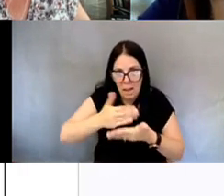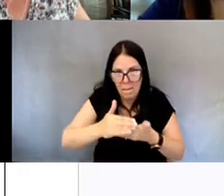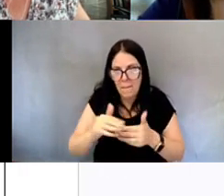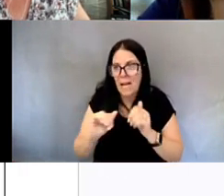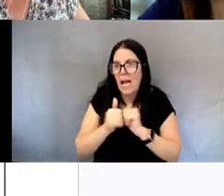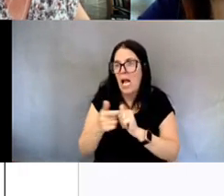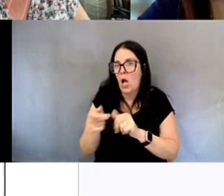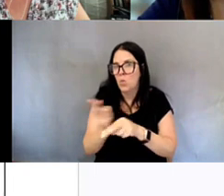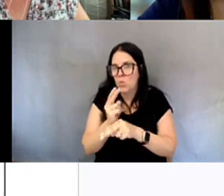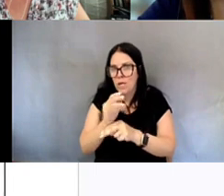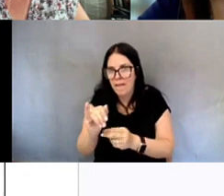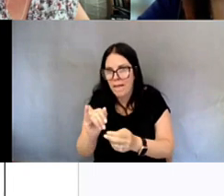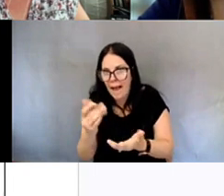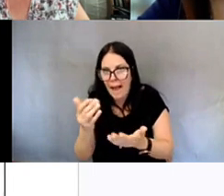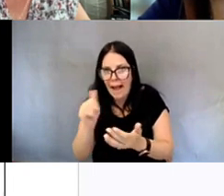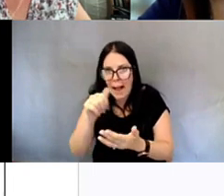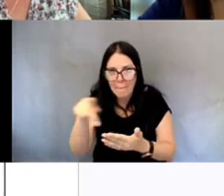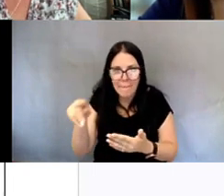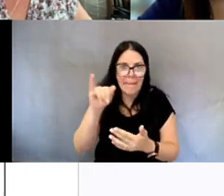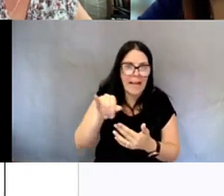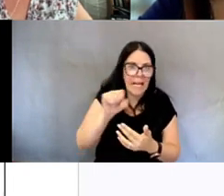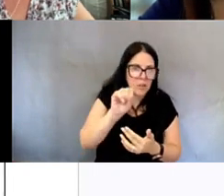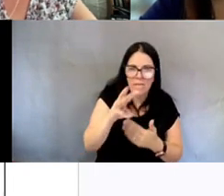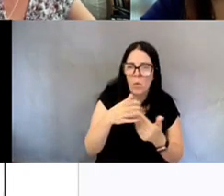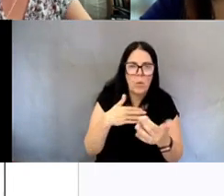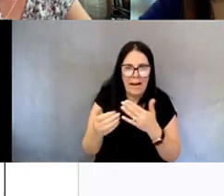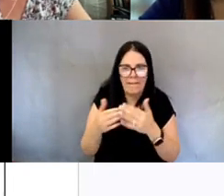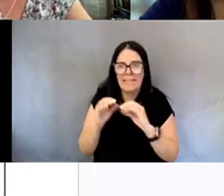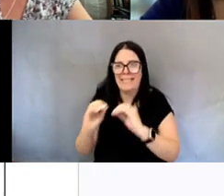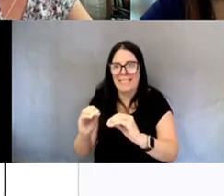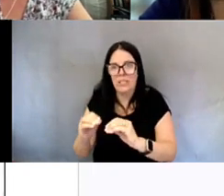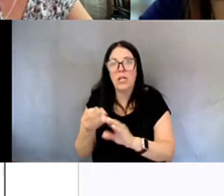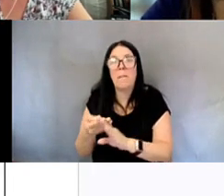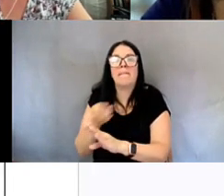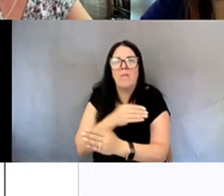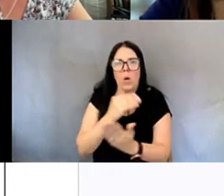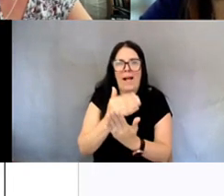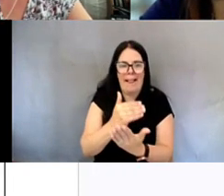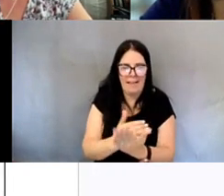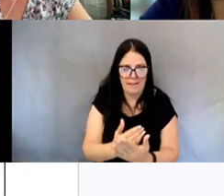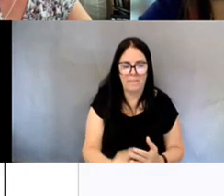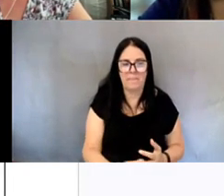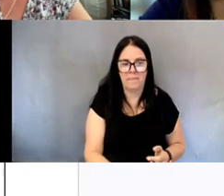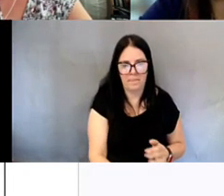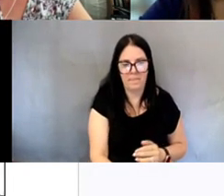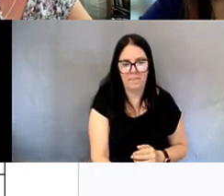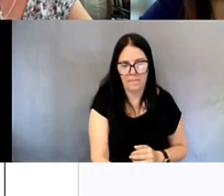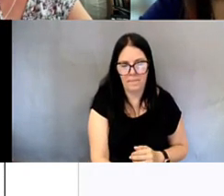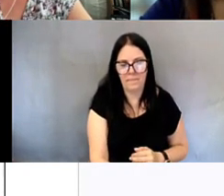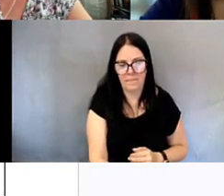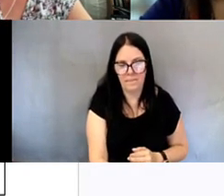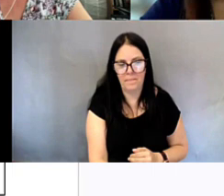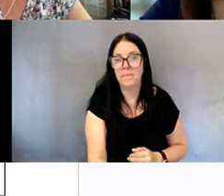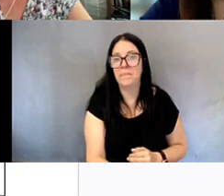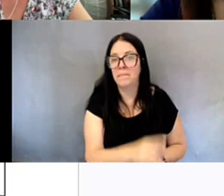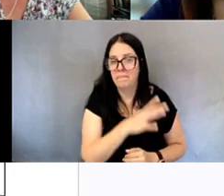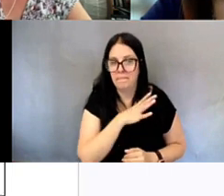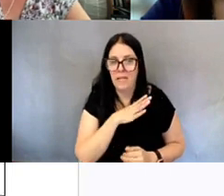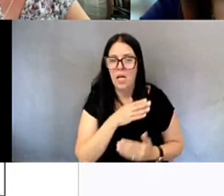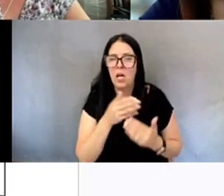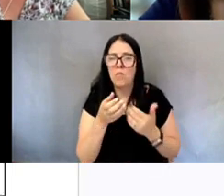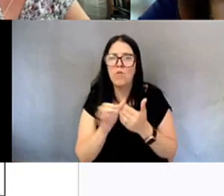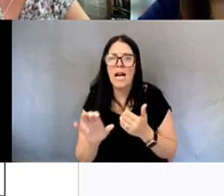whole online system. Thank you very much. Thank you. Breakout room 2,